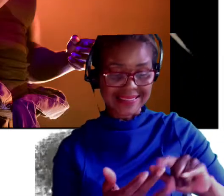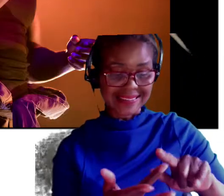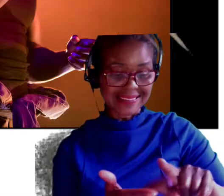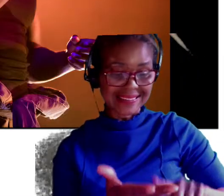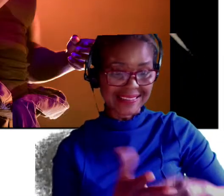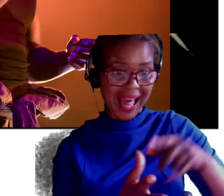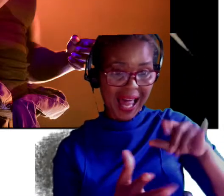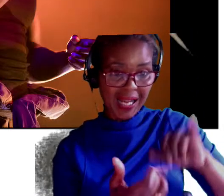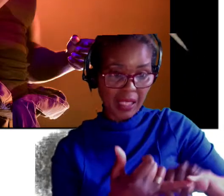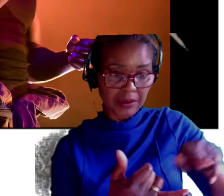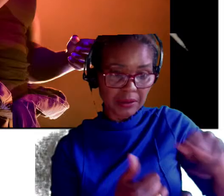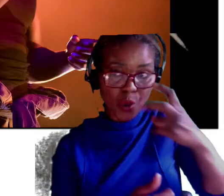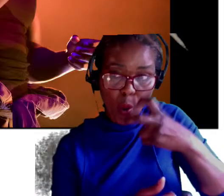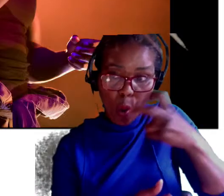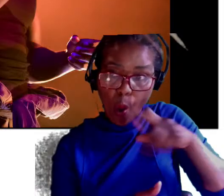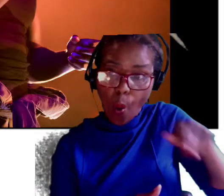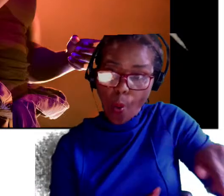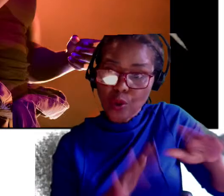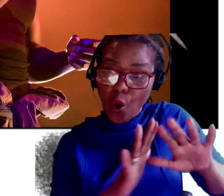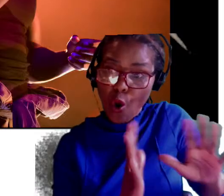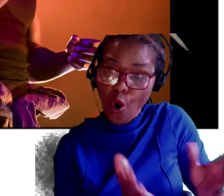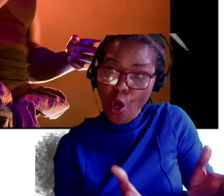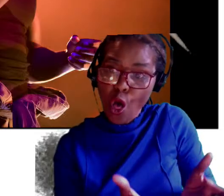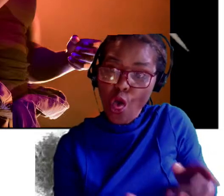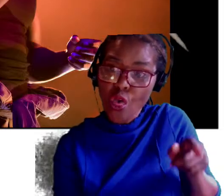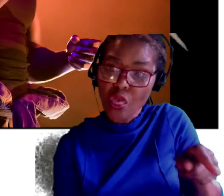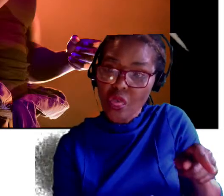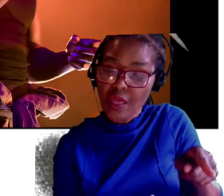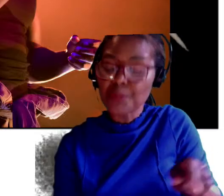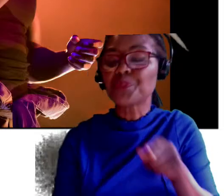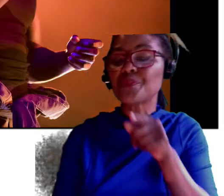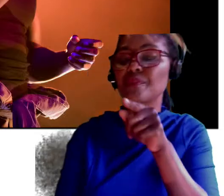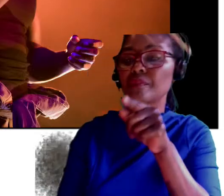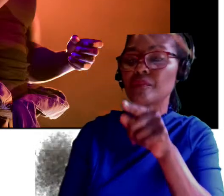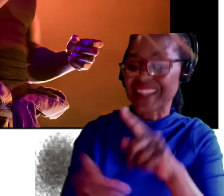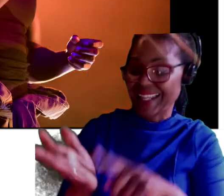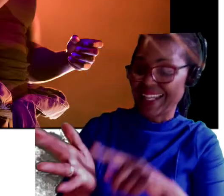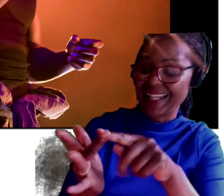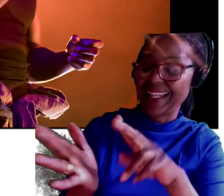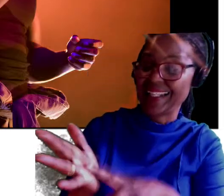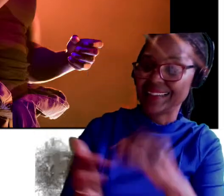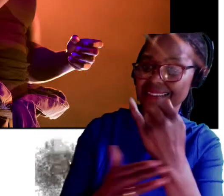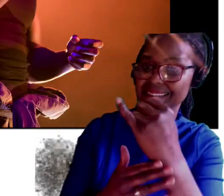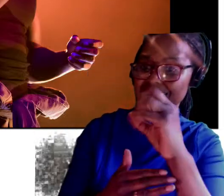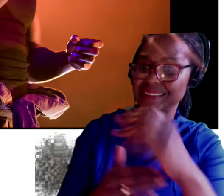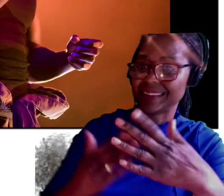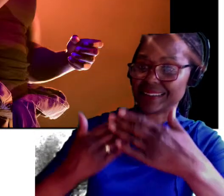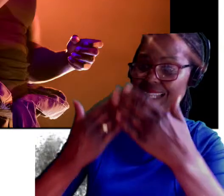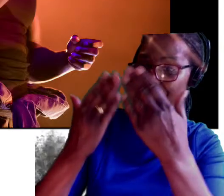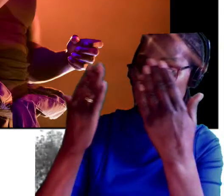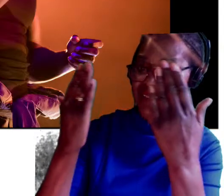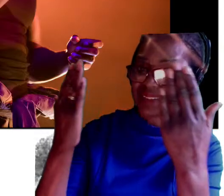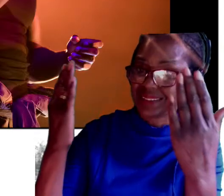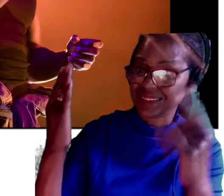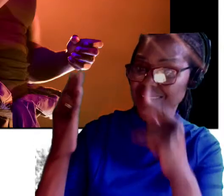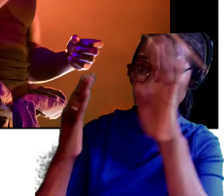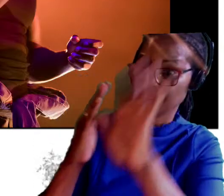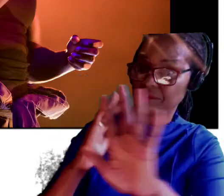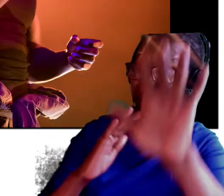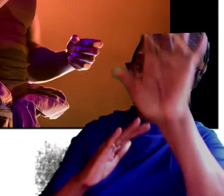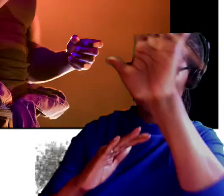than Lynn. 60 days for Lynn will represent Silas's remaining lifetime, if they're lucky.